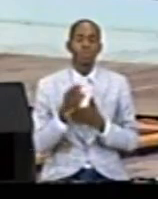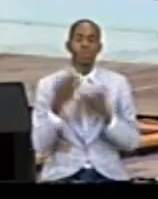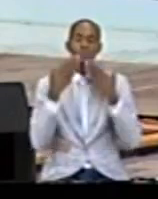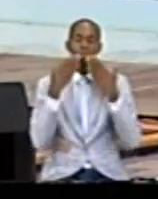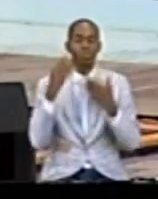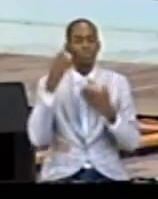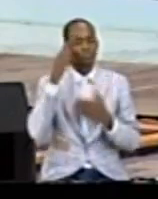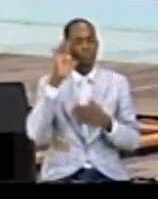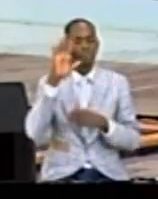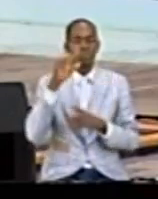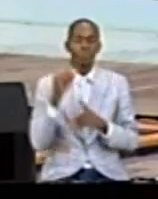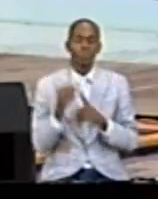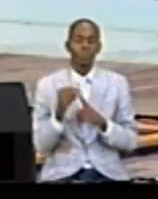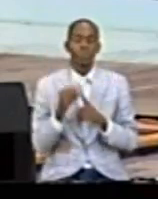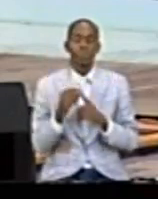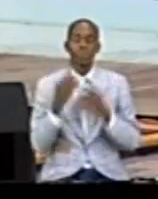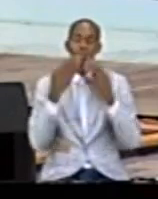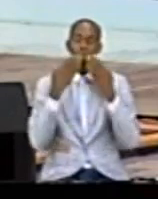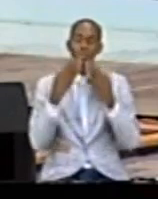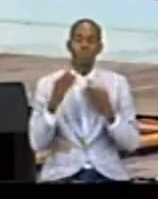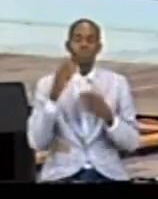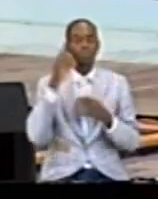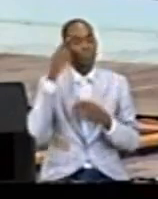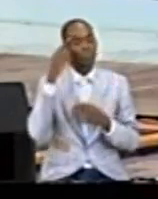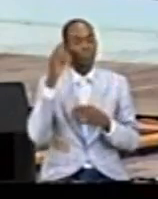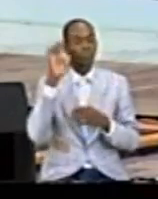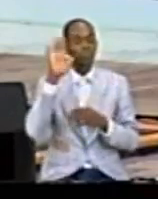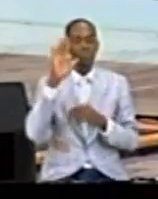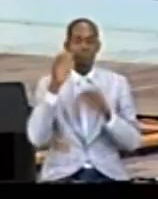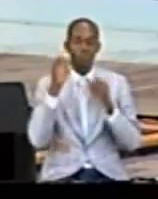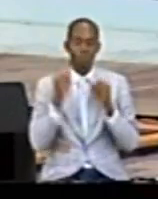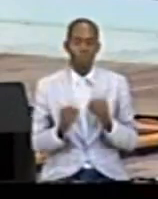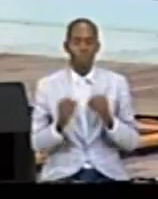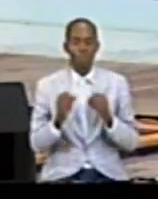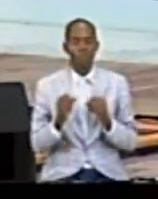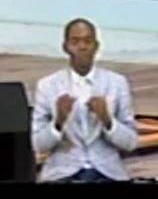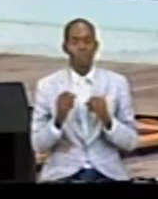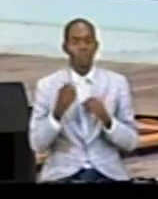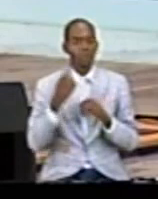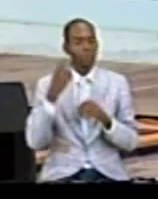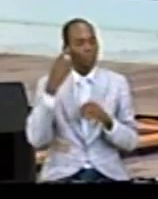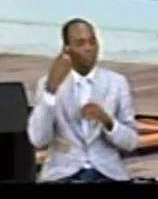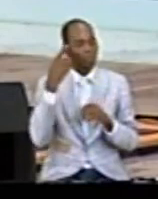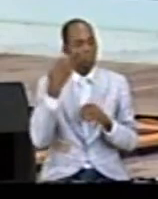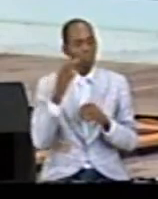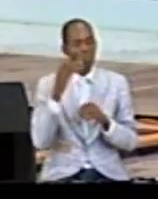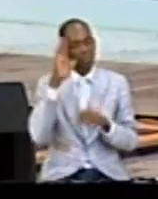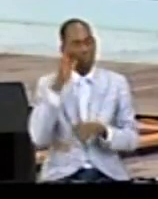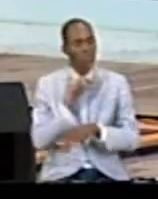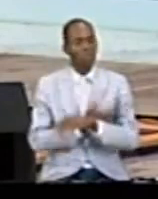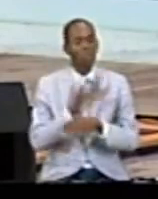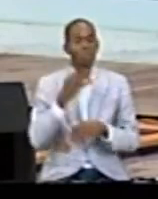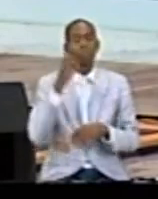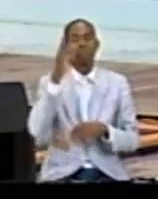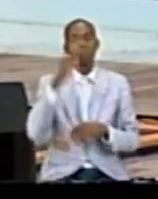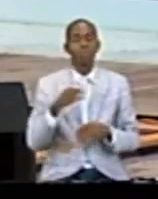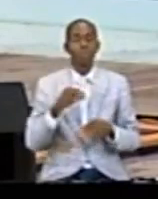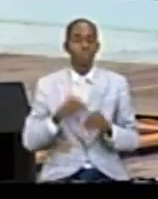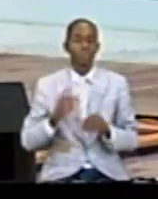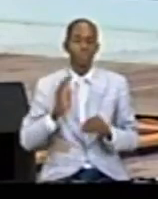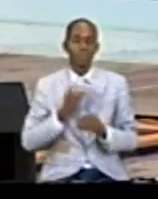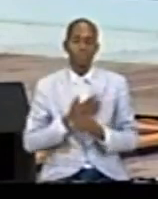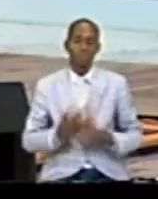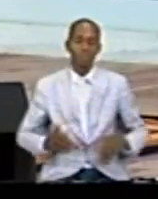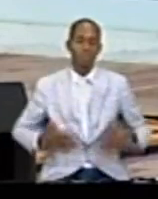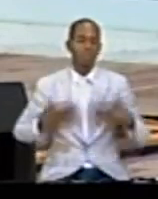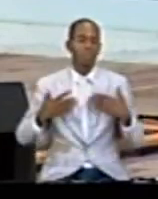the word. We thank you for the power of the Son of God in our lives. You have come to